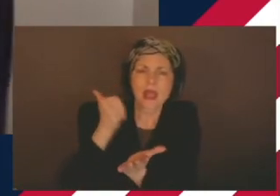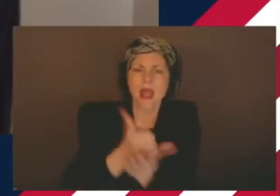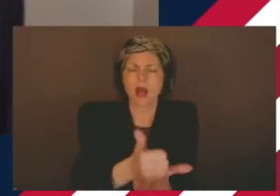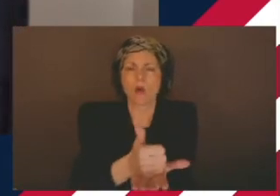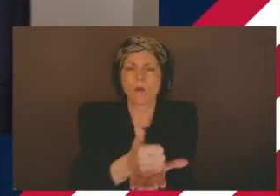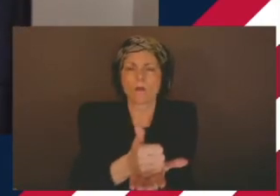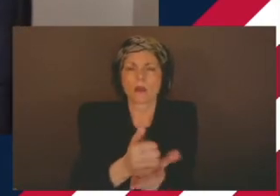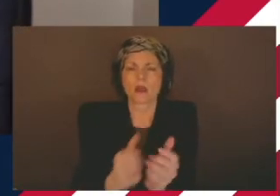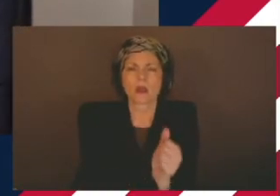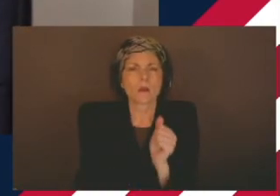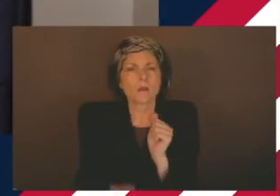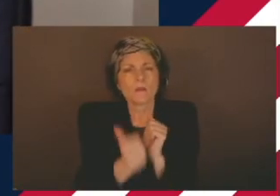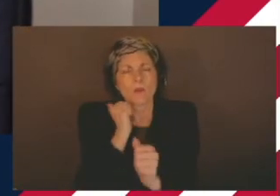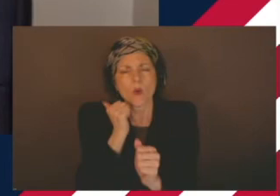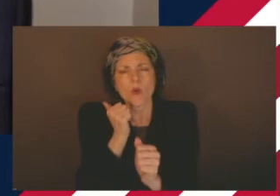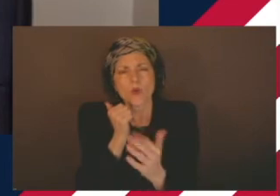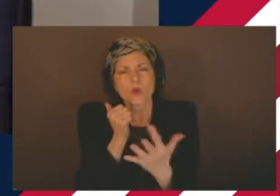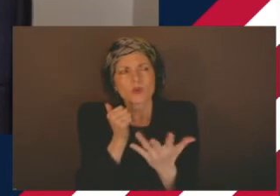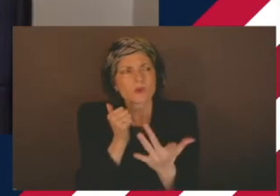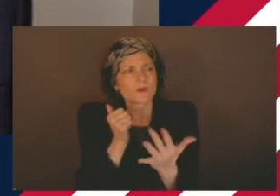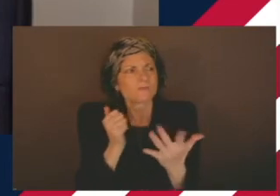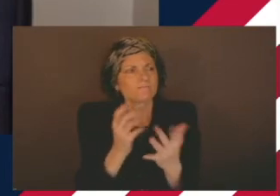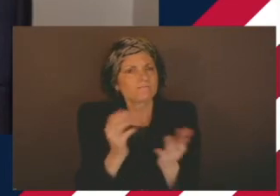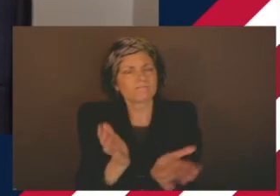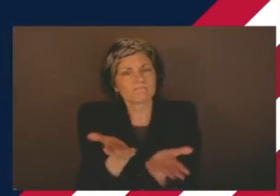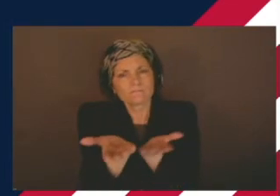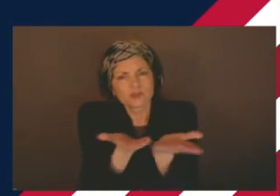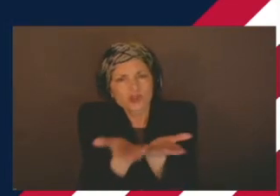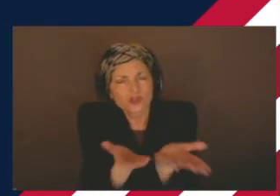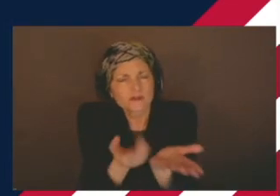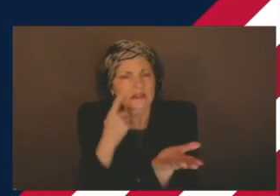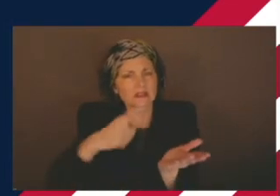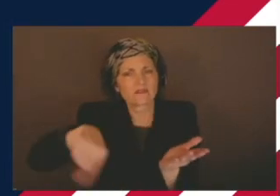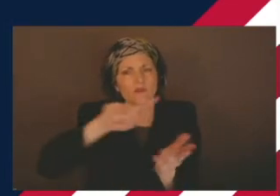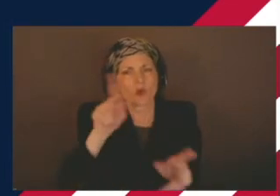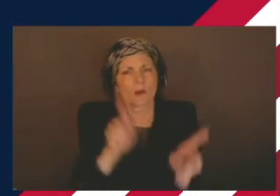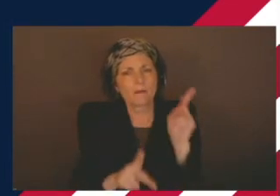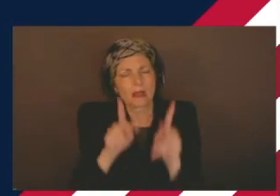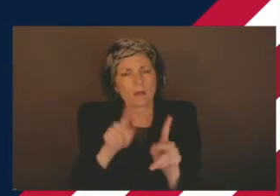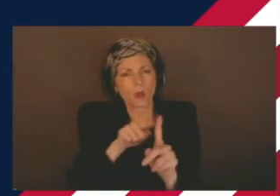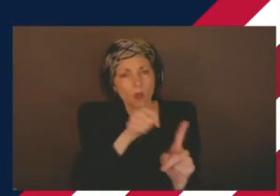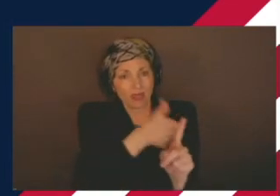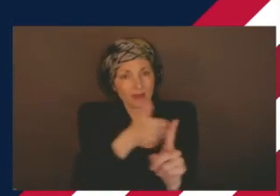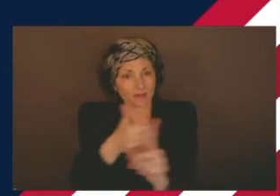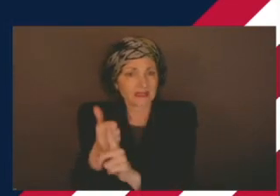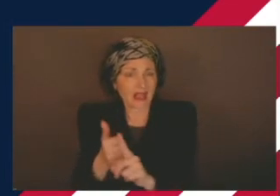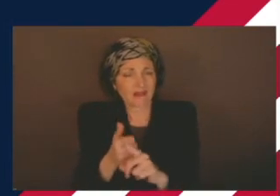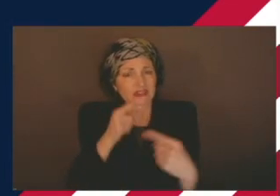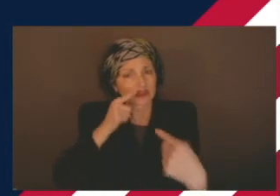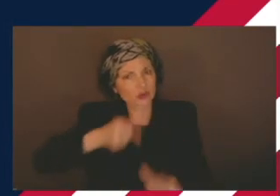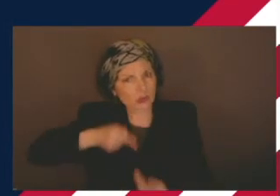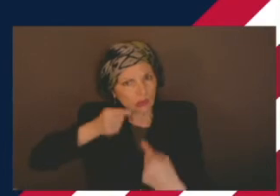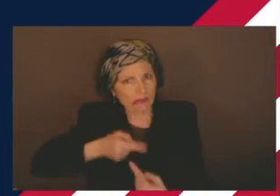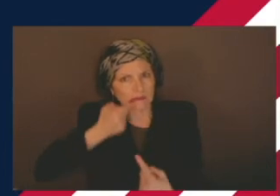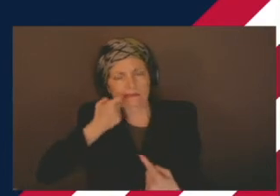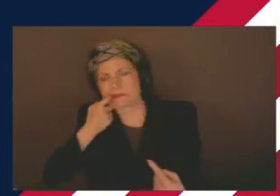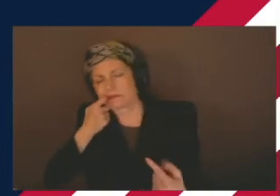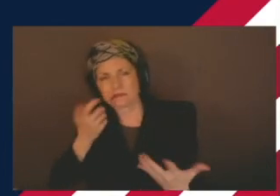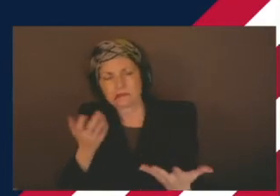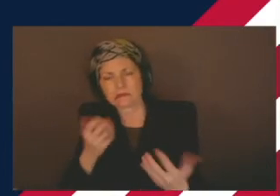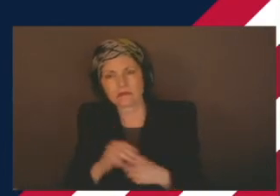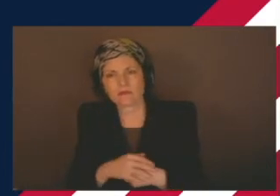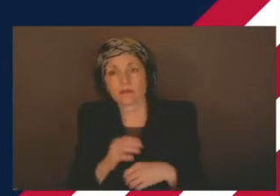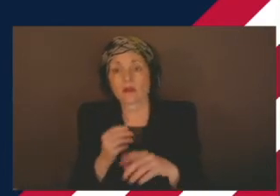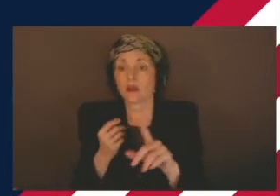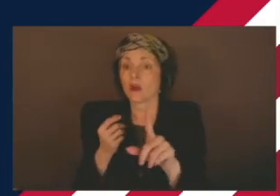people struggling with addiction? Thank you, Congresswoman, for the question. Some people do use the word